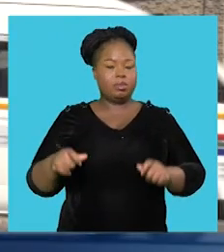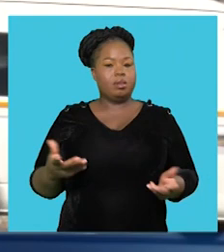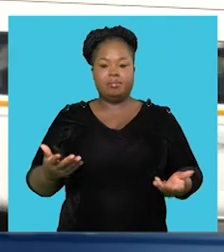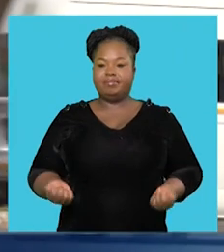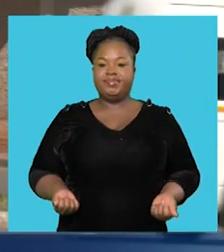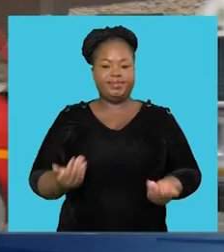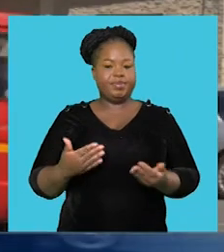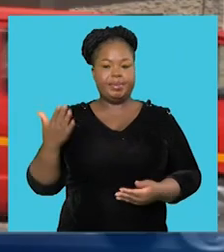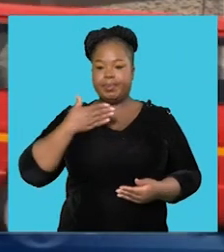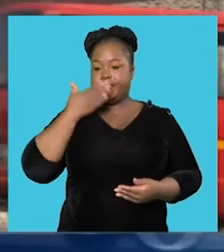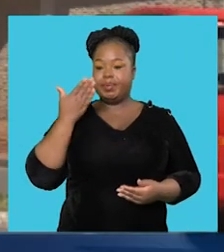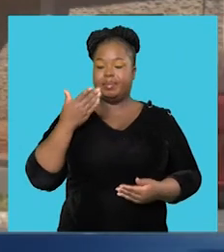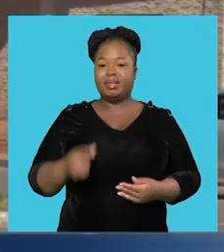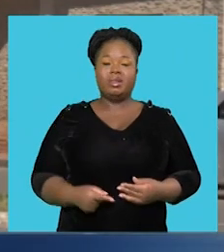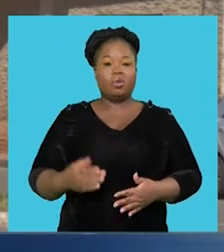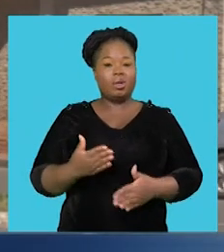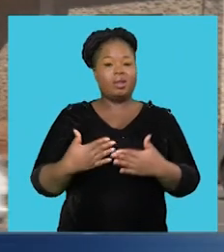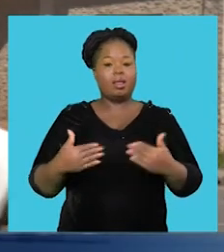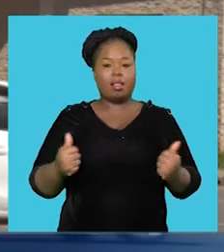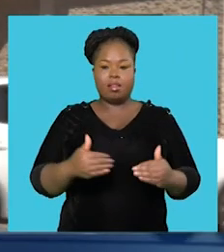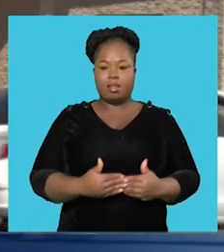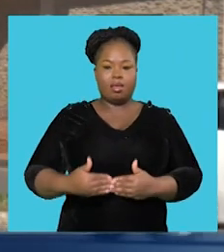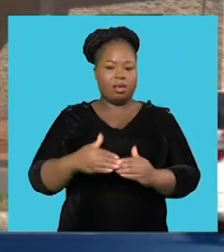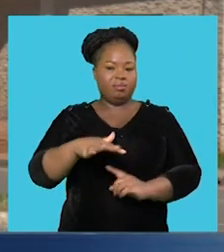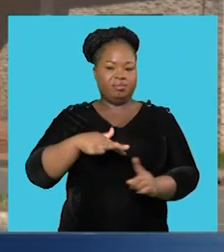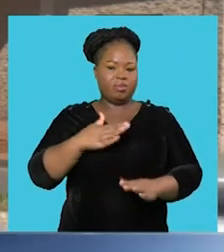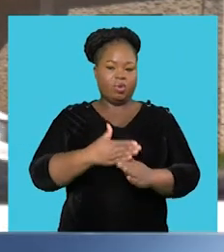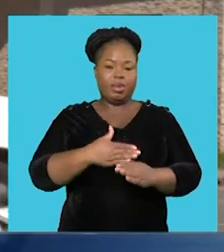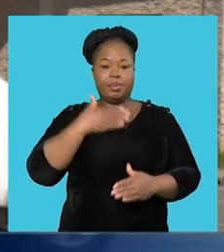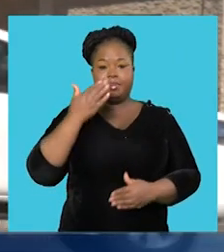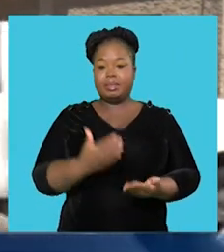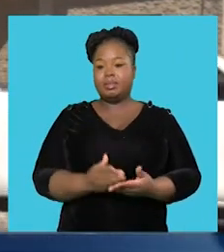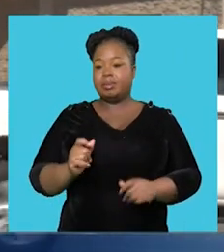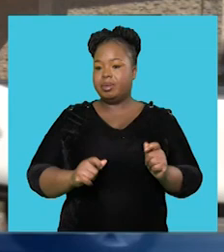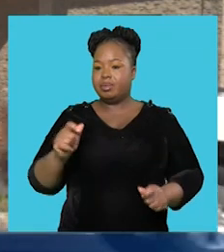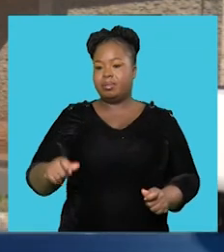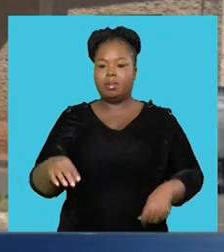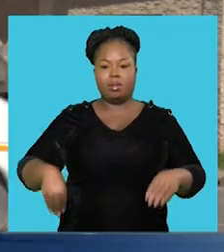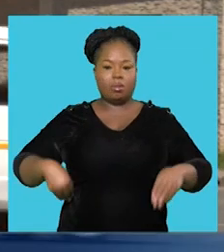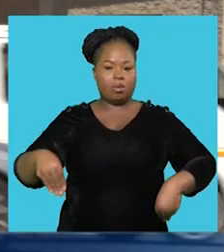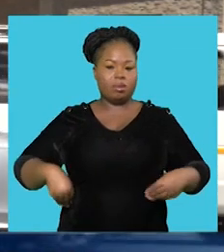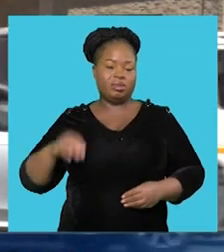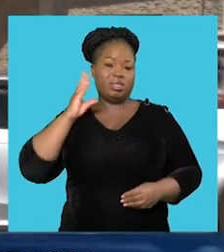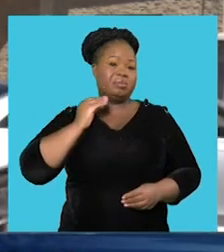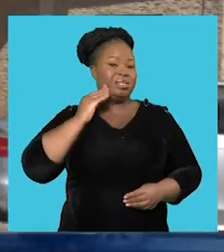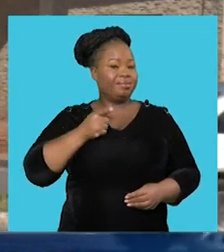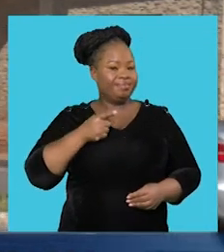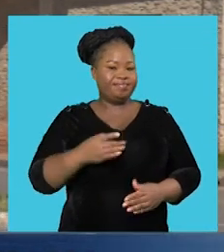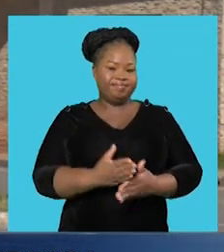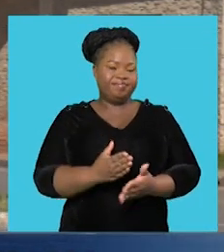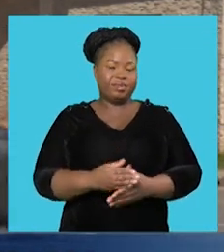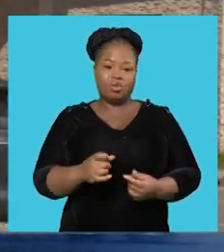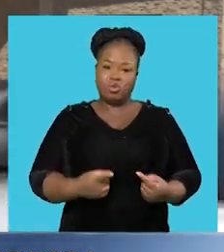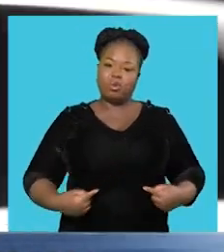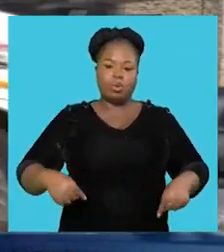providing substandard healthcare facilities while billions are stolen through corruption. I'm sure that's something that all